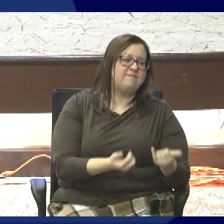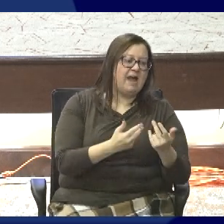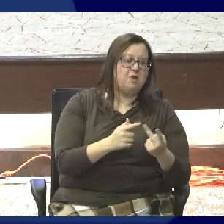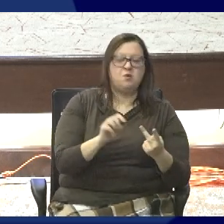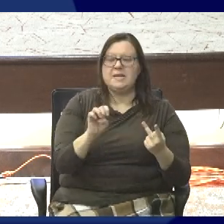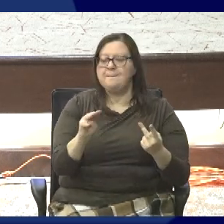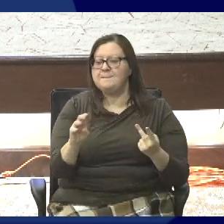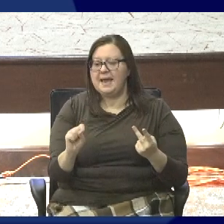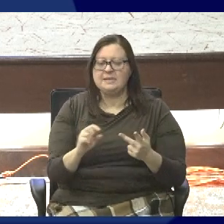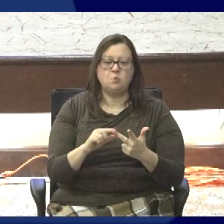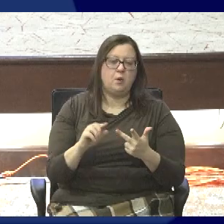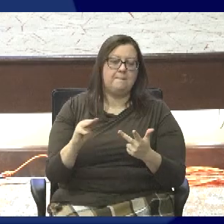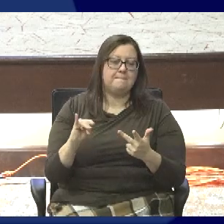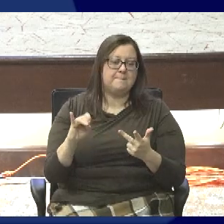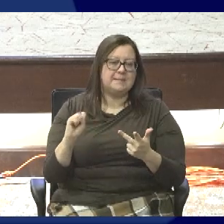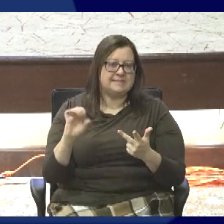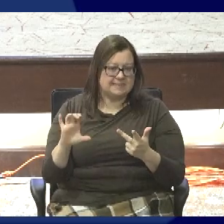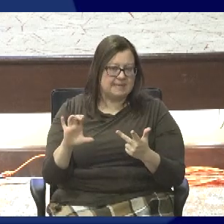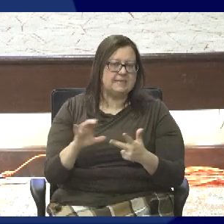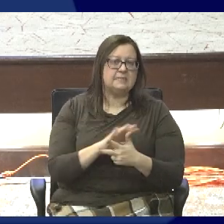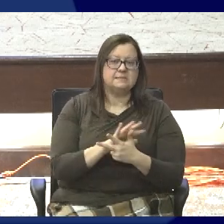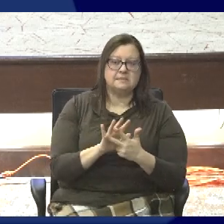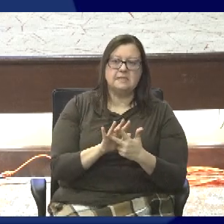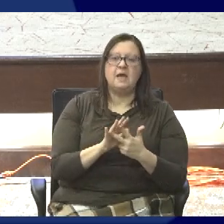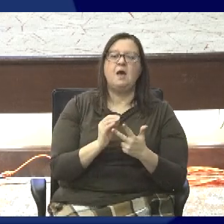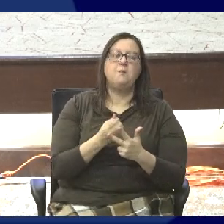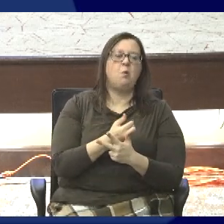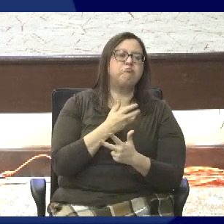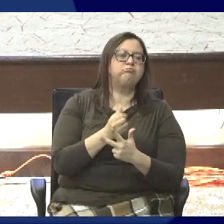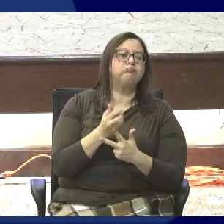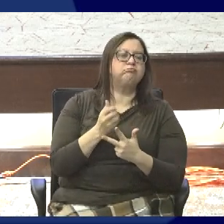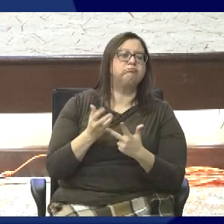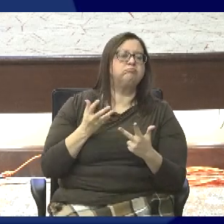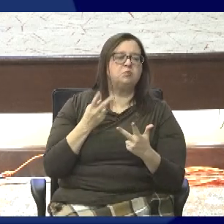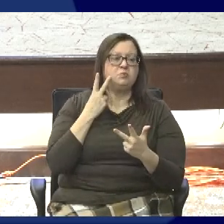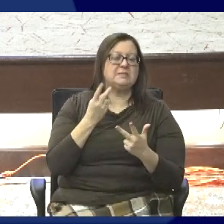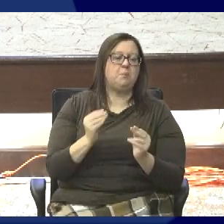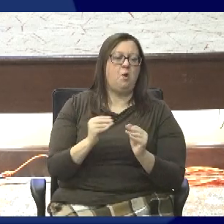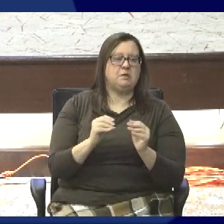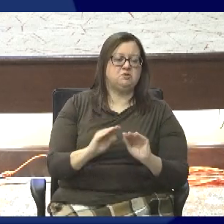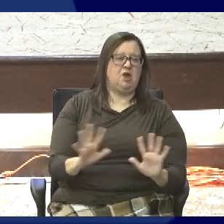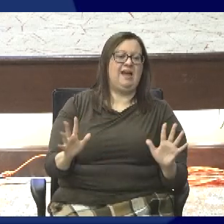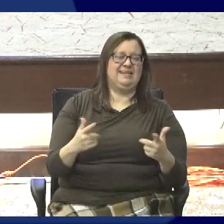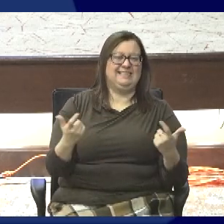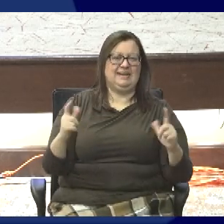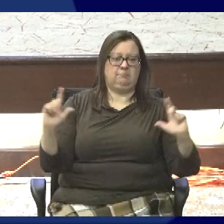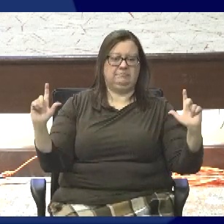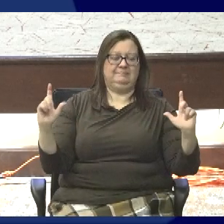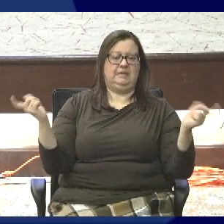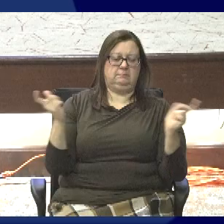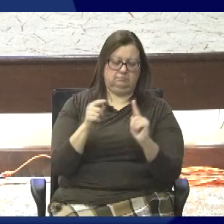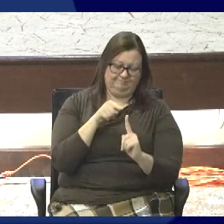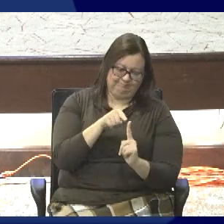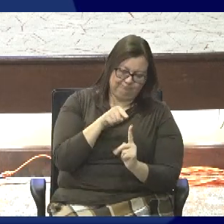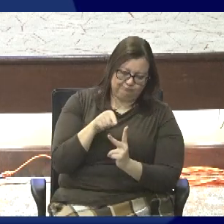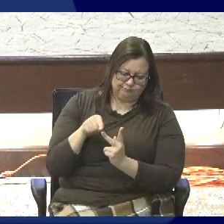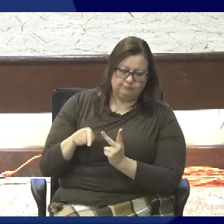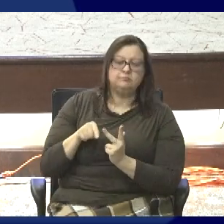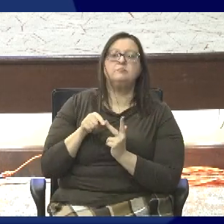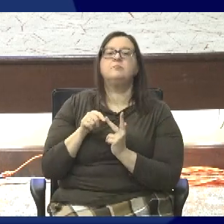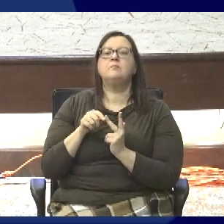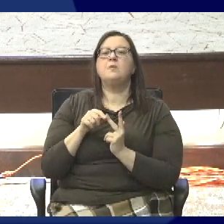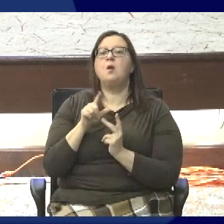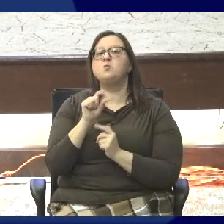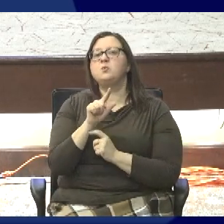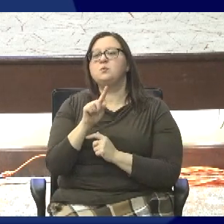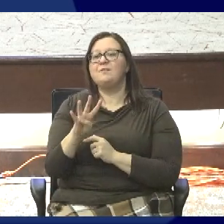miscellaneous. The next slide will break it down a little bit more granular, but just to give you a big picture look here. You can see the 4 years leading up to 2024,